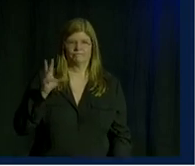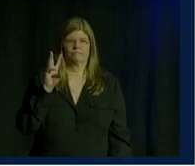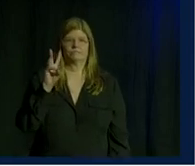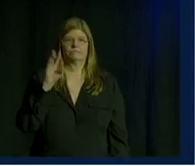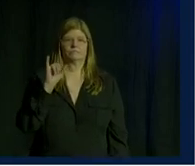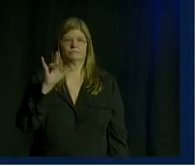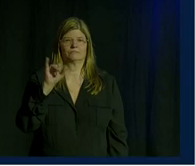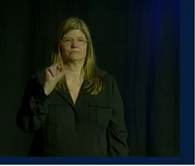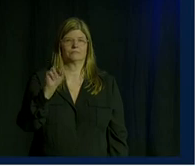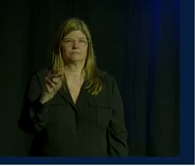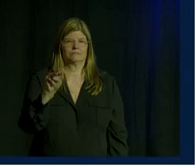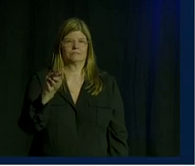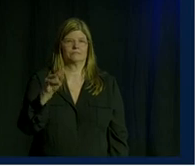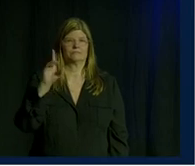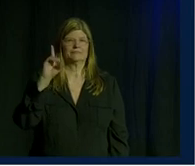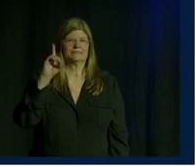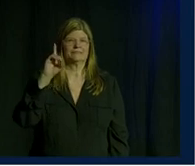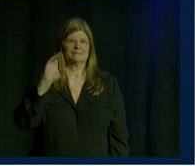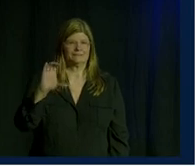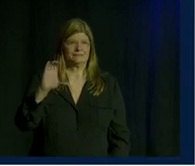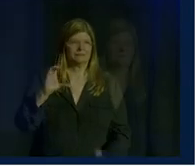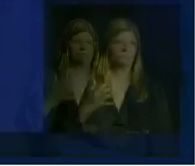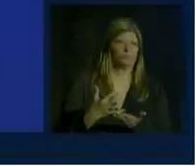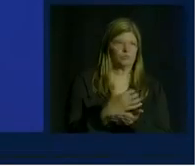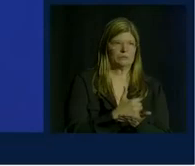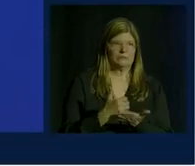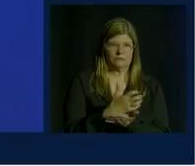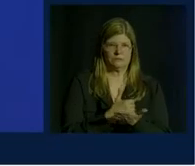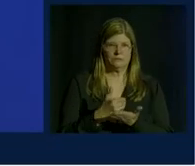Bond Program. Thank you.